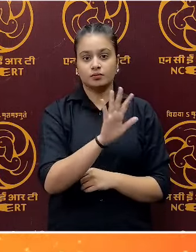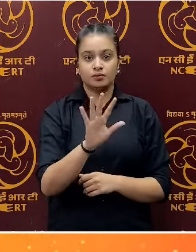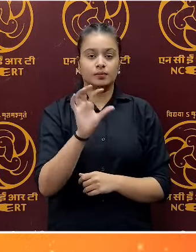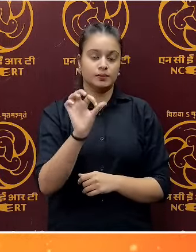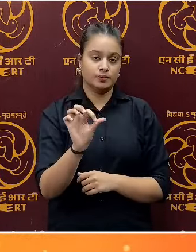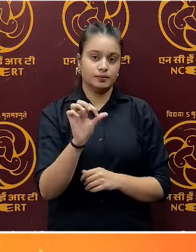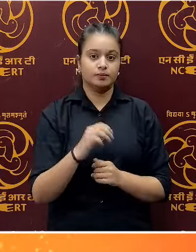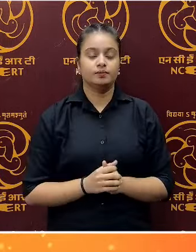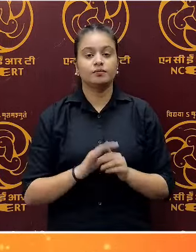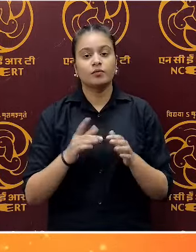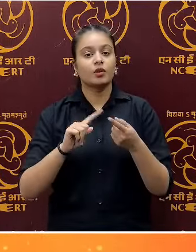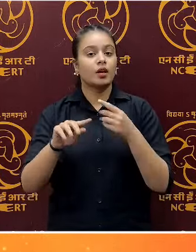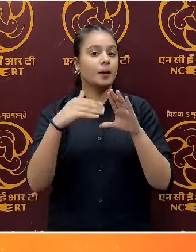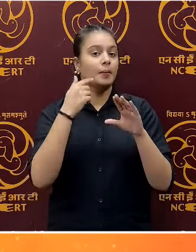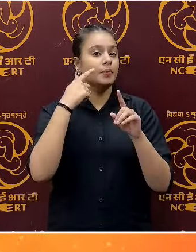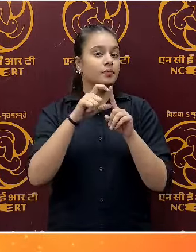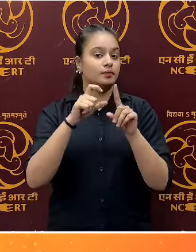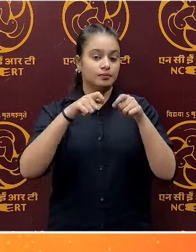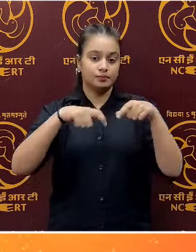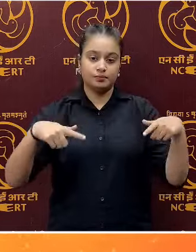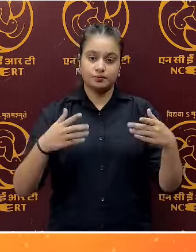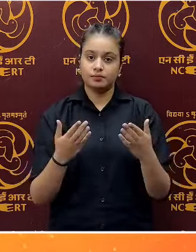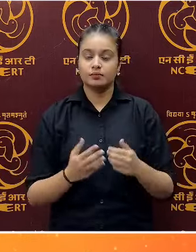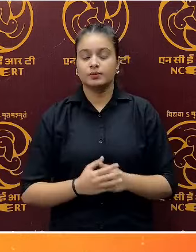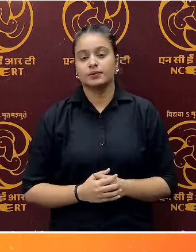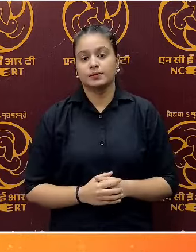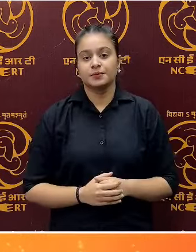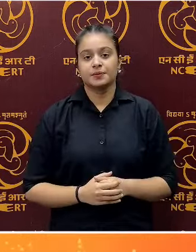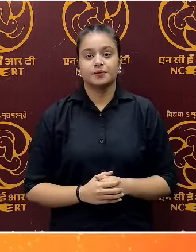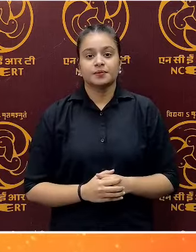8800440559. Our email ID is